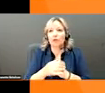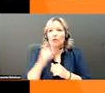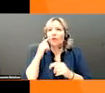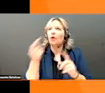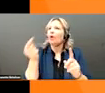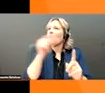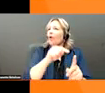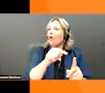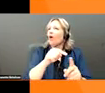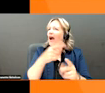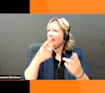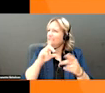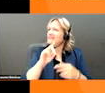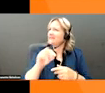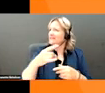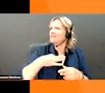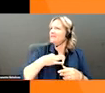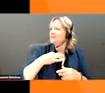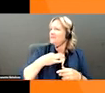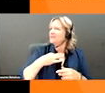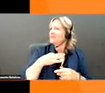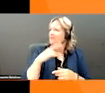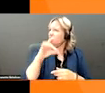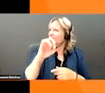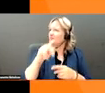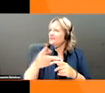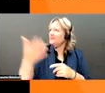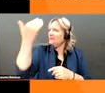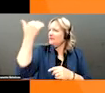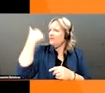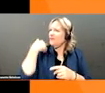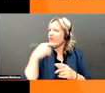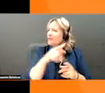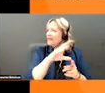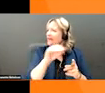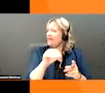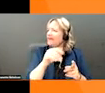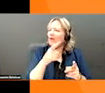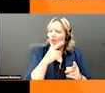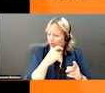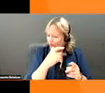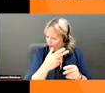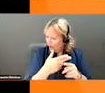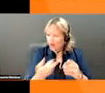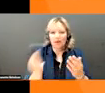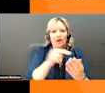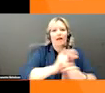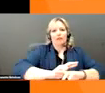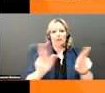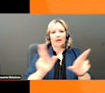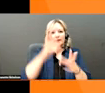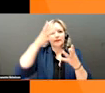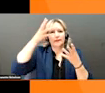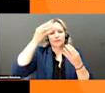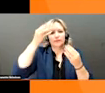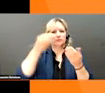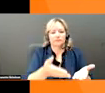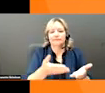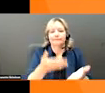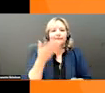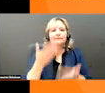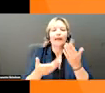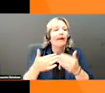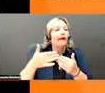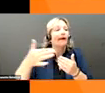in the case of RFPs, where you may want to make a contact there and reach out in a year or 6 months and see if